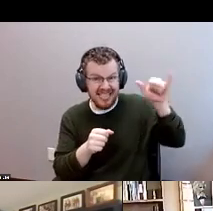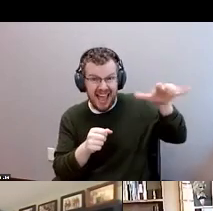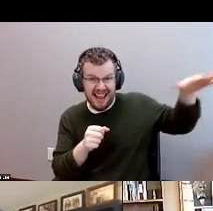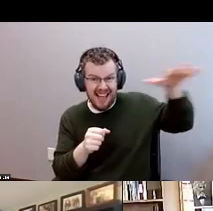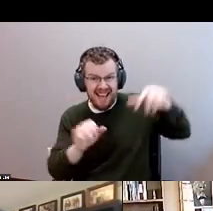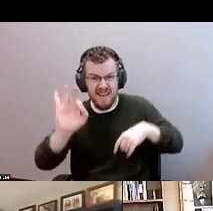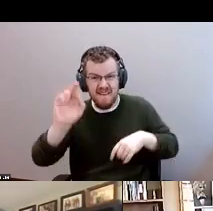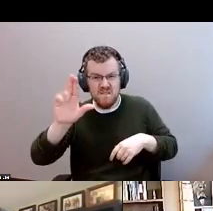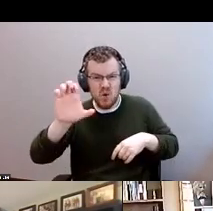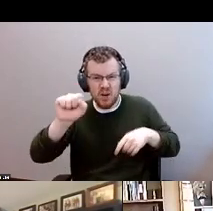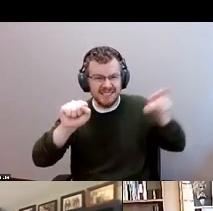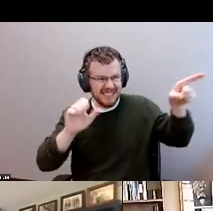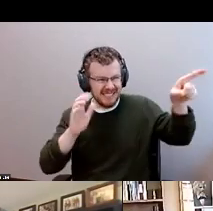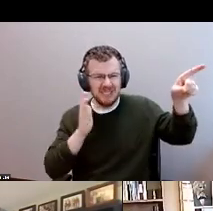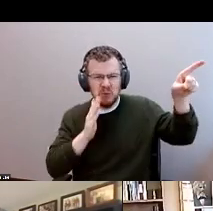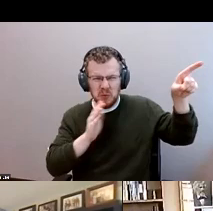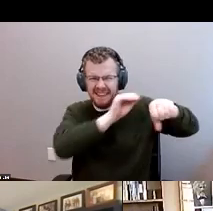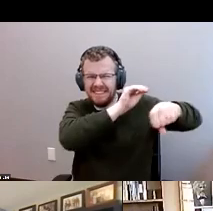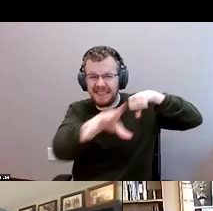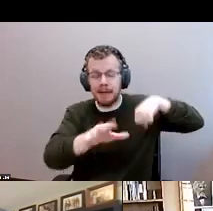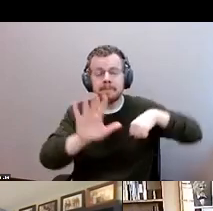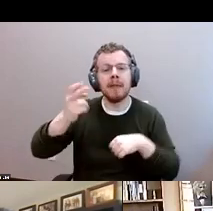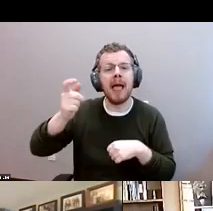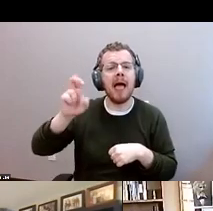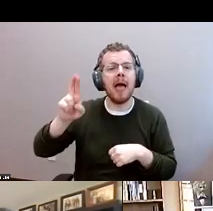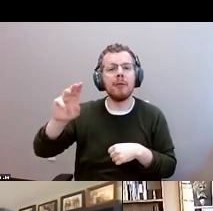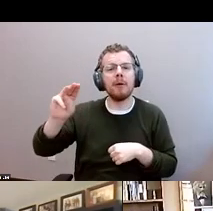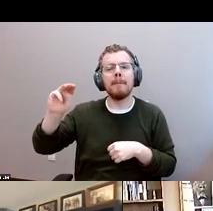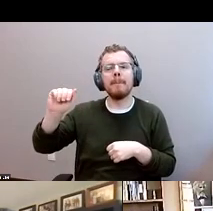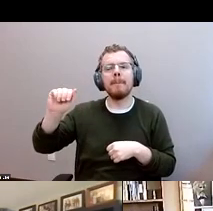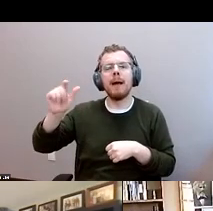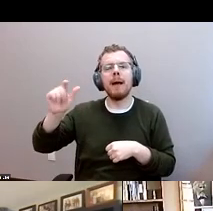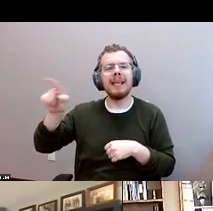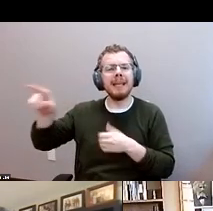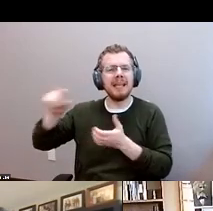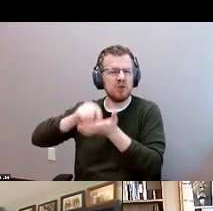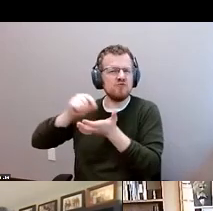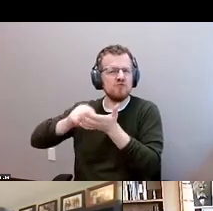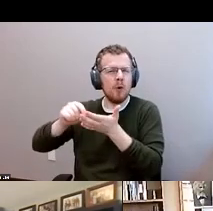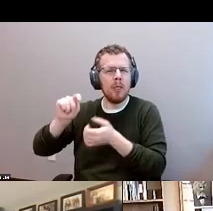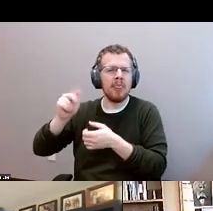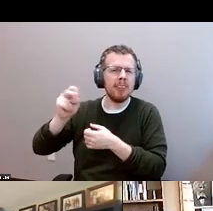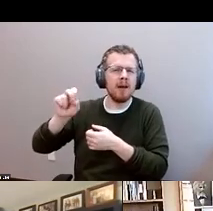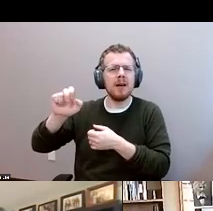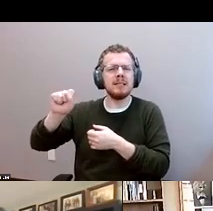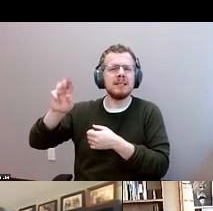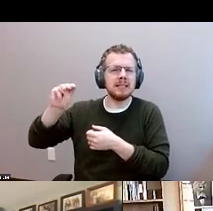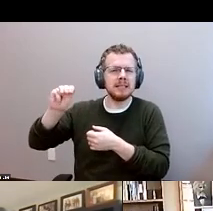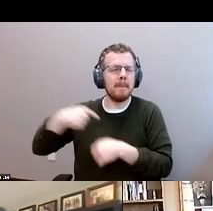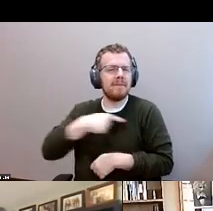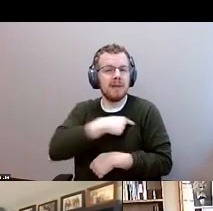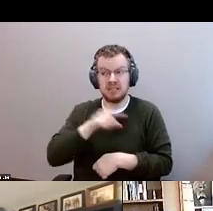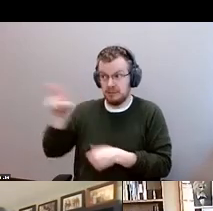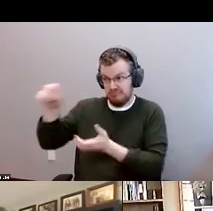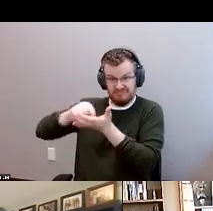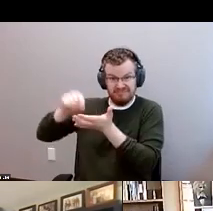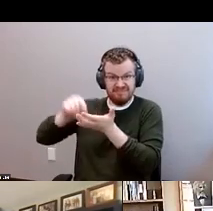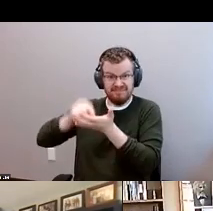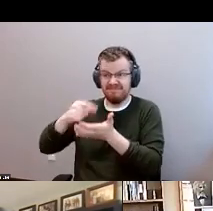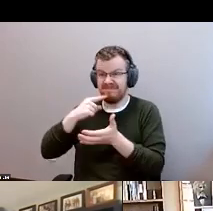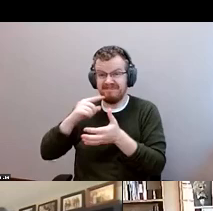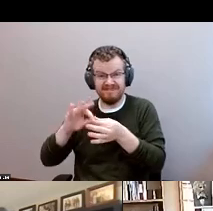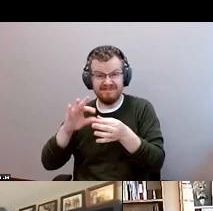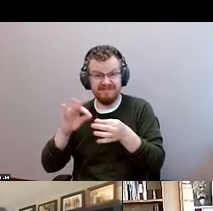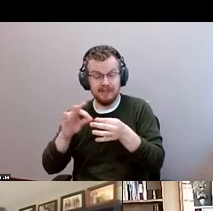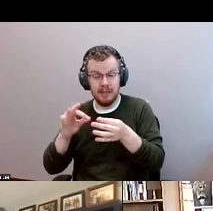know, Heather McGee, who spoke at our summit a couple of years ago, who wrote The Sum of Us, writes about how so much of policy, and this